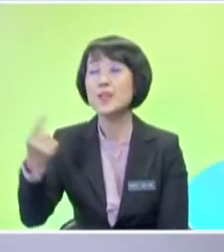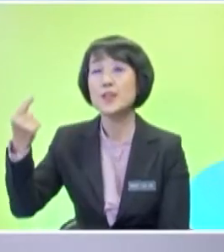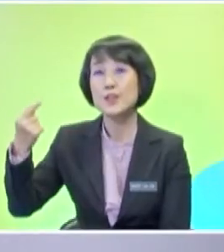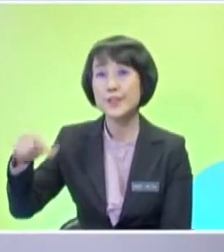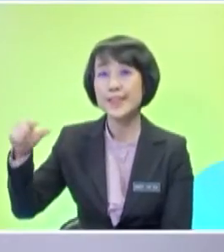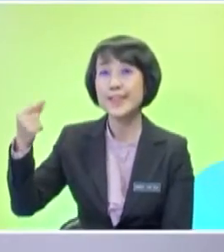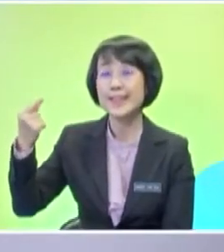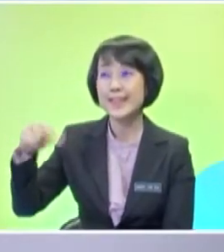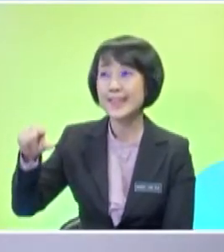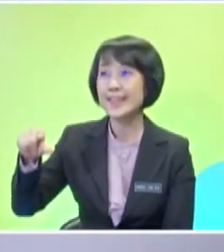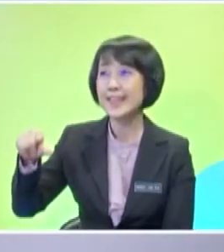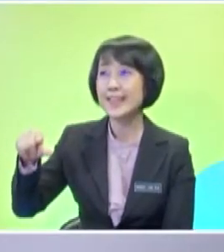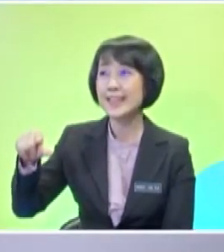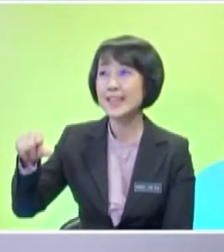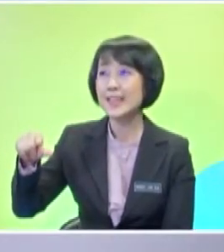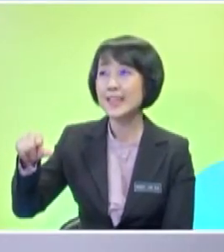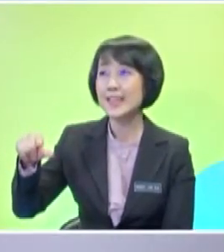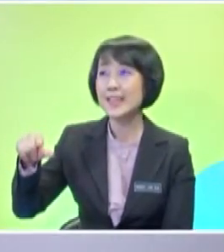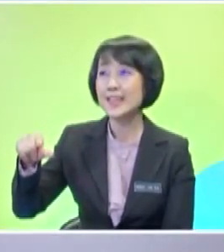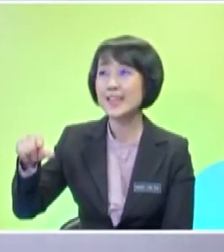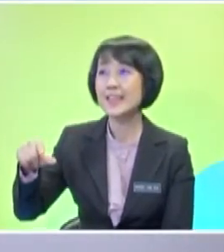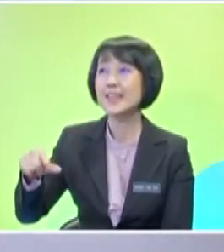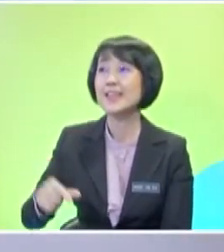green. Oh, I miss an R.